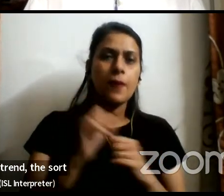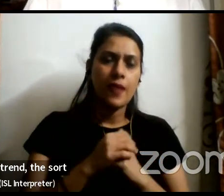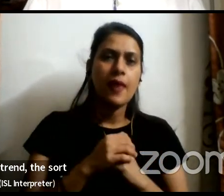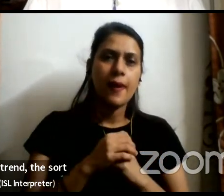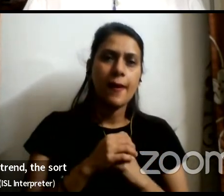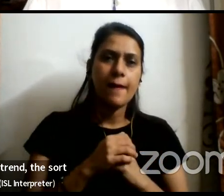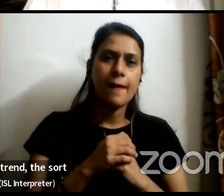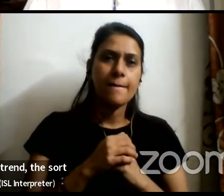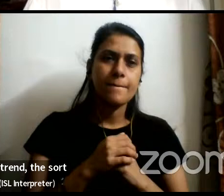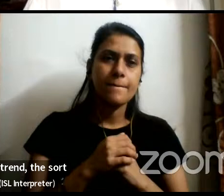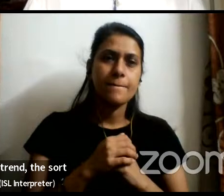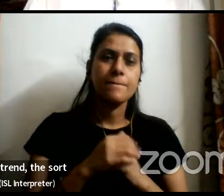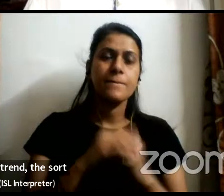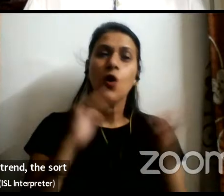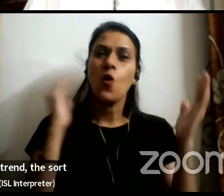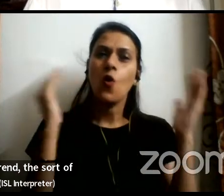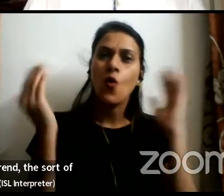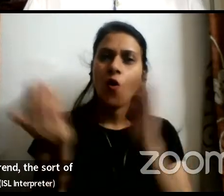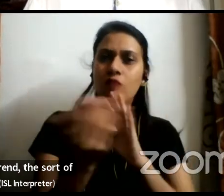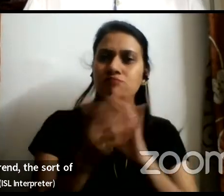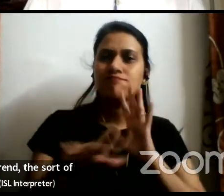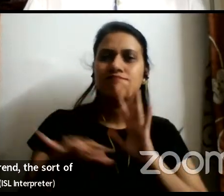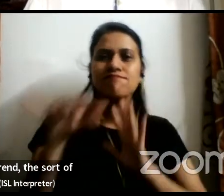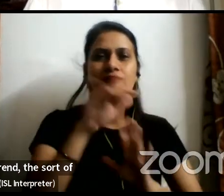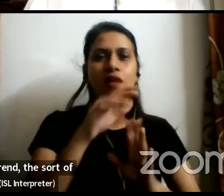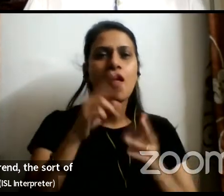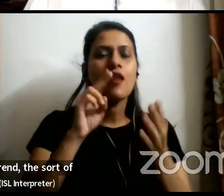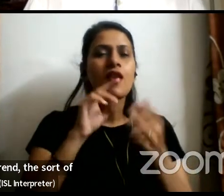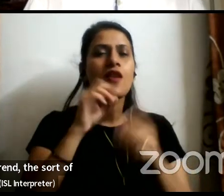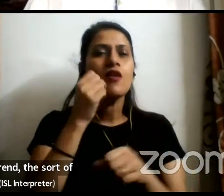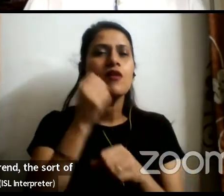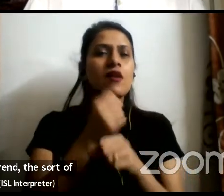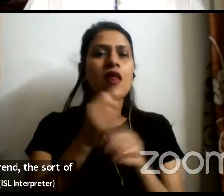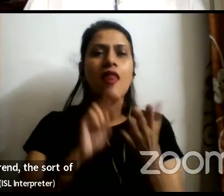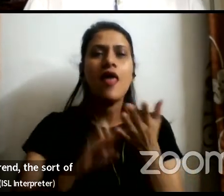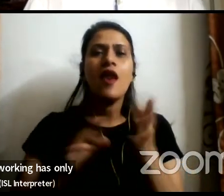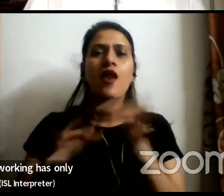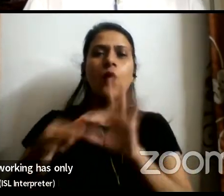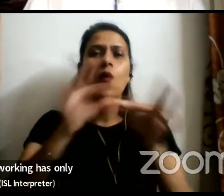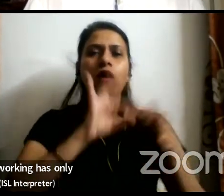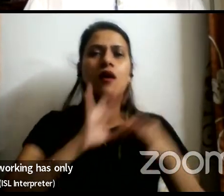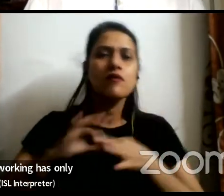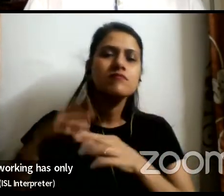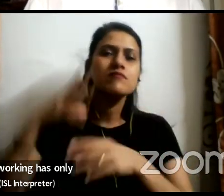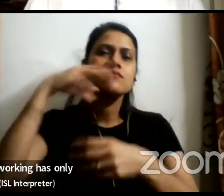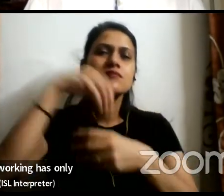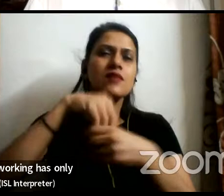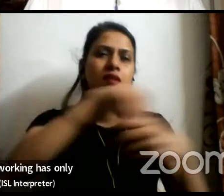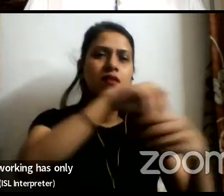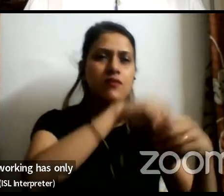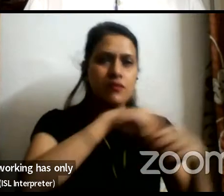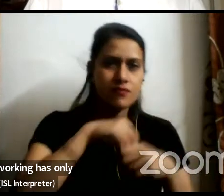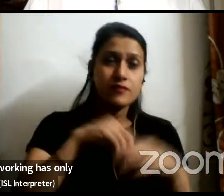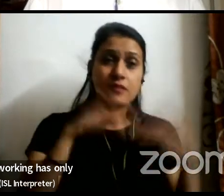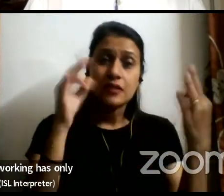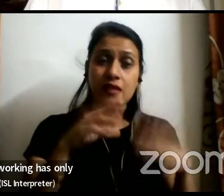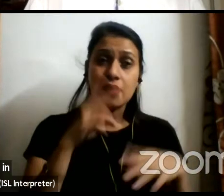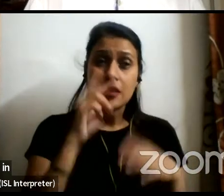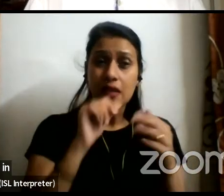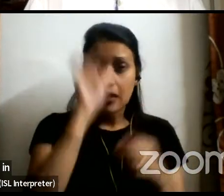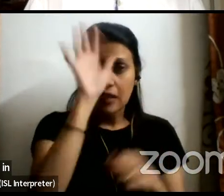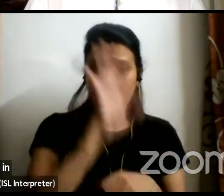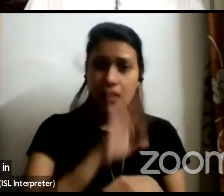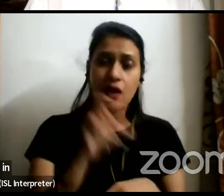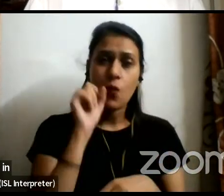of globalization and the international networking has only gained more importance in South Asia in recent years, because India was the one country